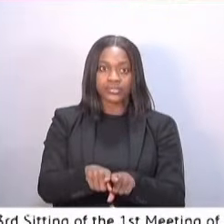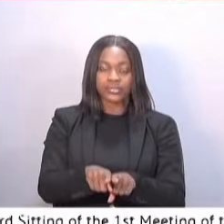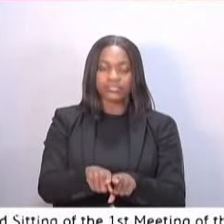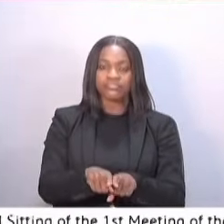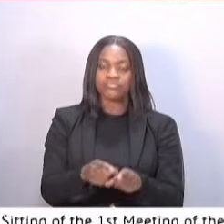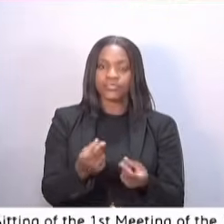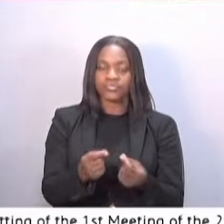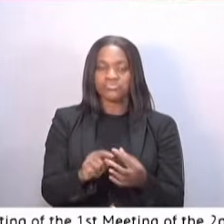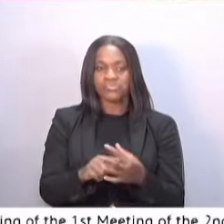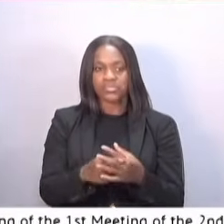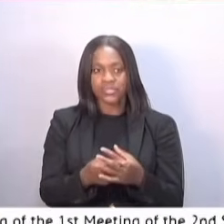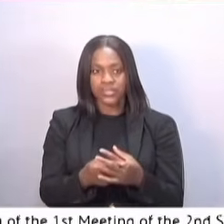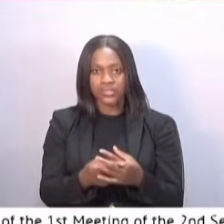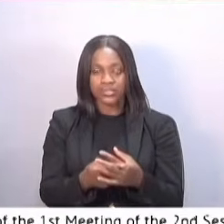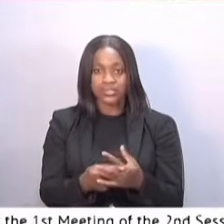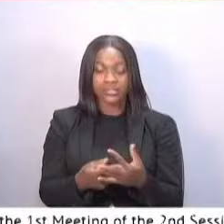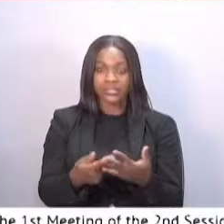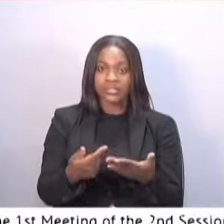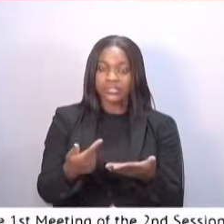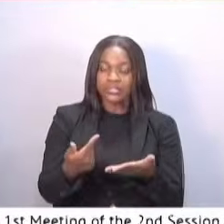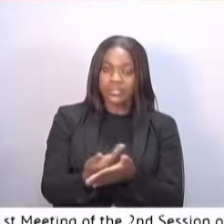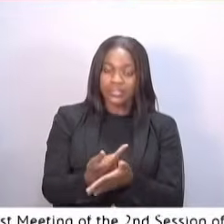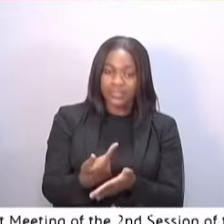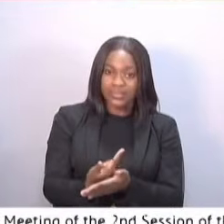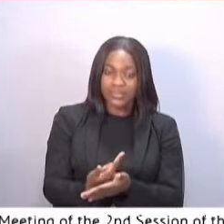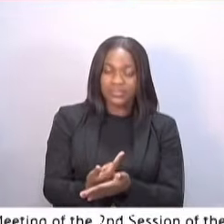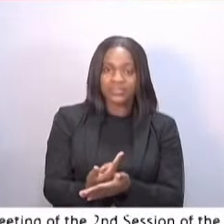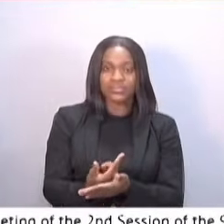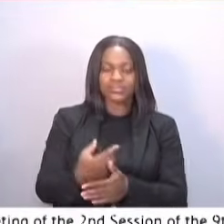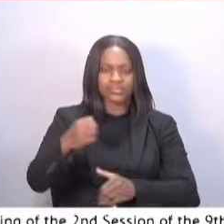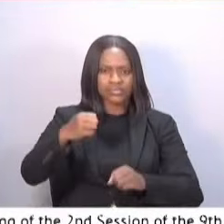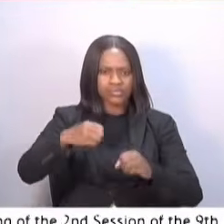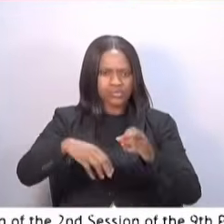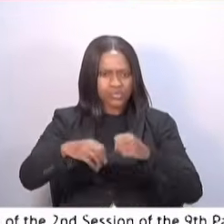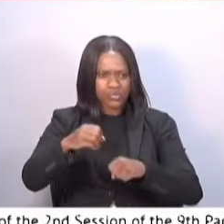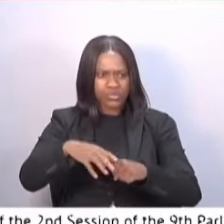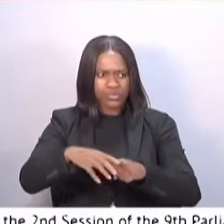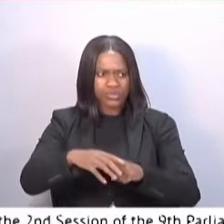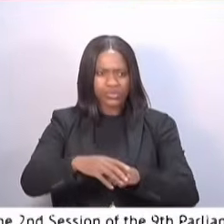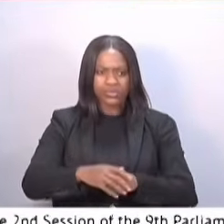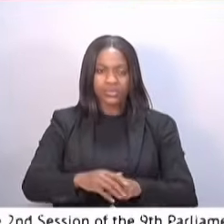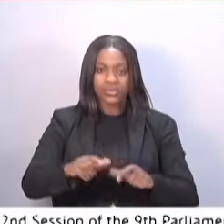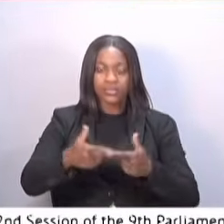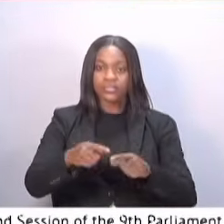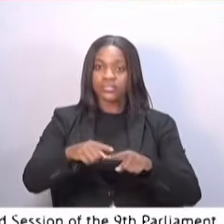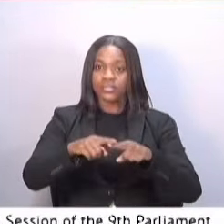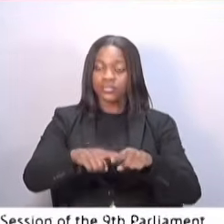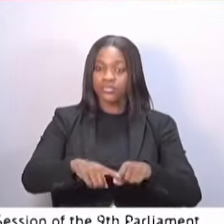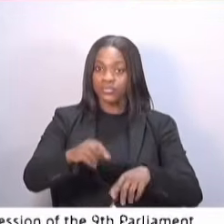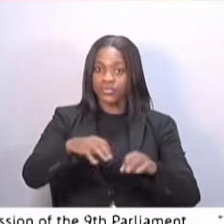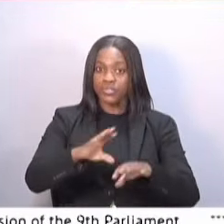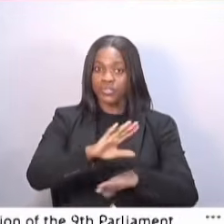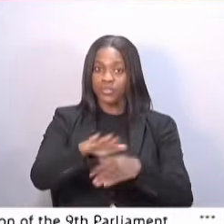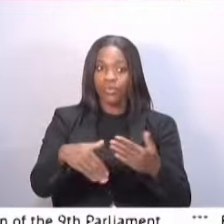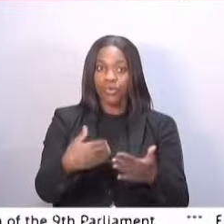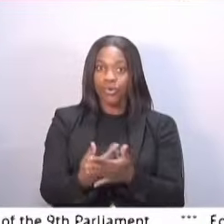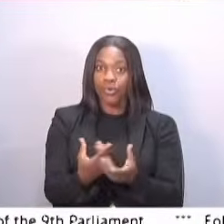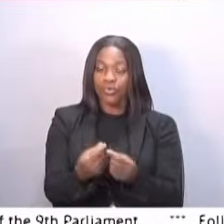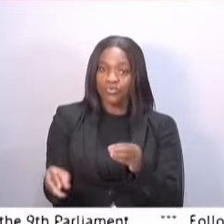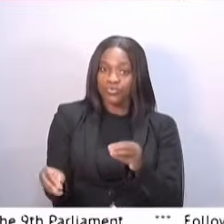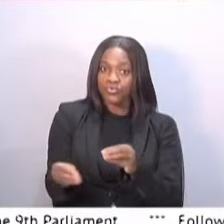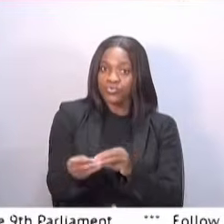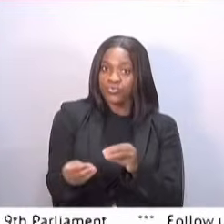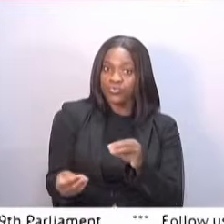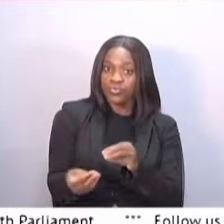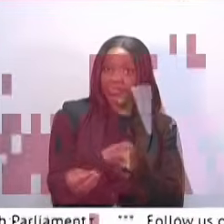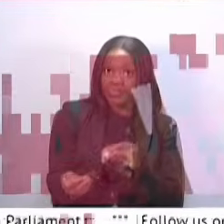gave birth to the nationally determined contributions, and all these things are expected to feed into these agreements